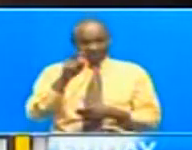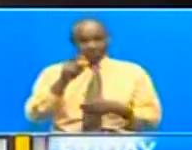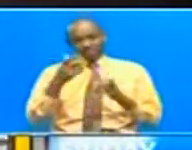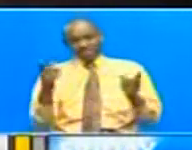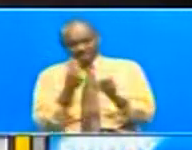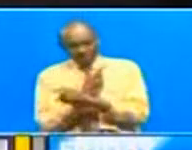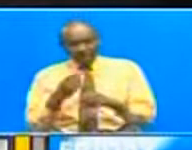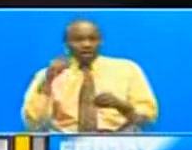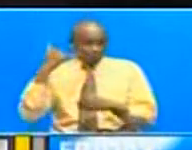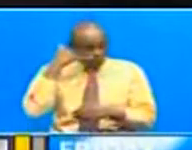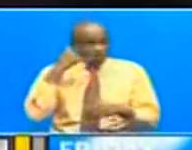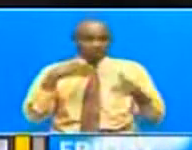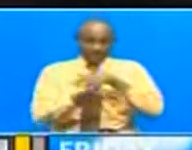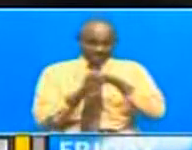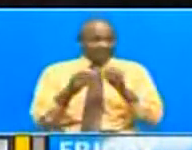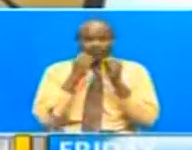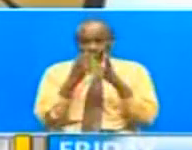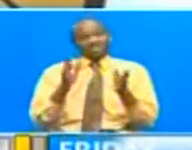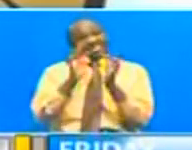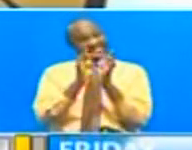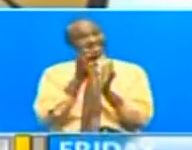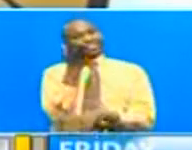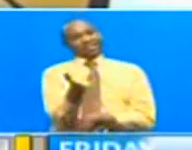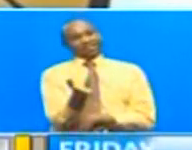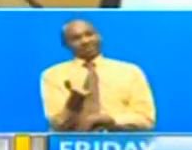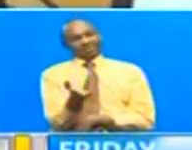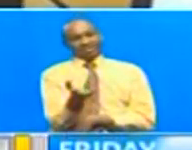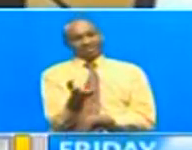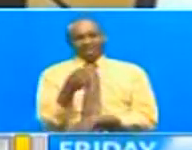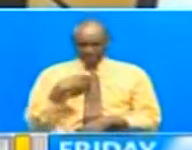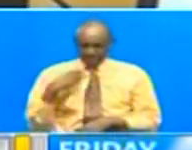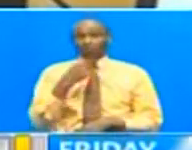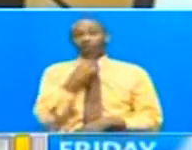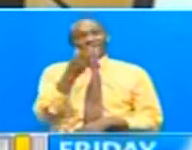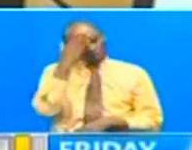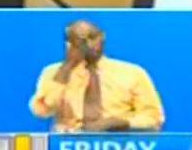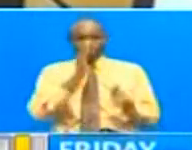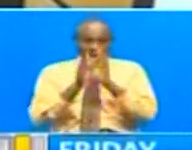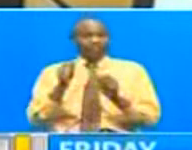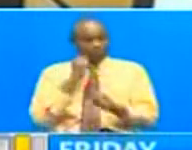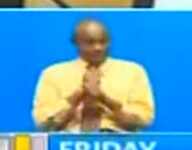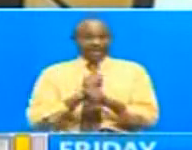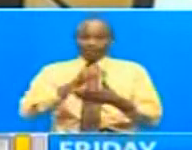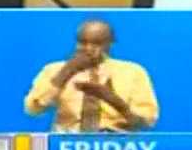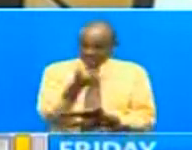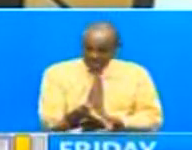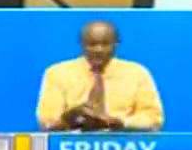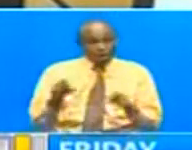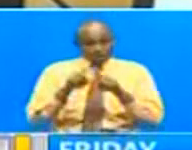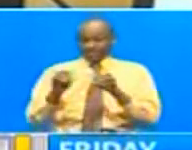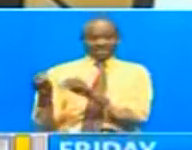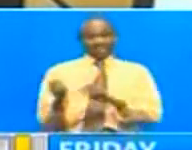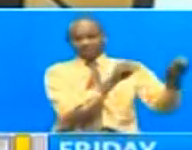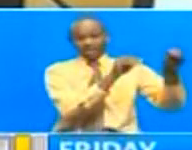in accessing information on the net. I am able to plan my work in the laptop. I can still transfer